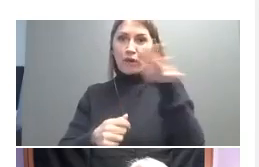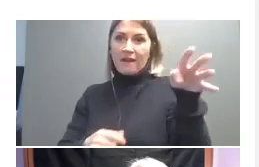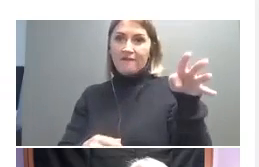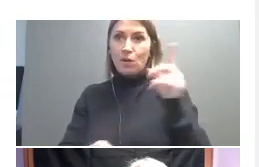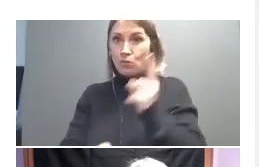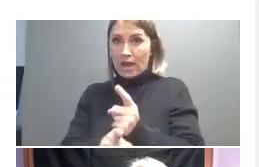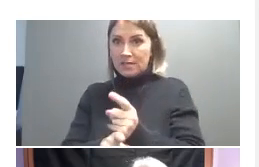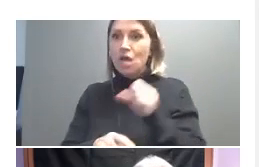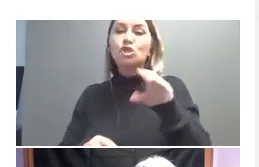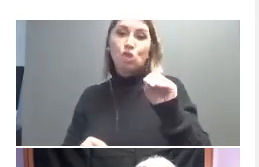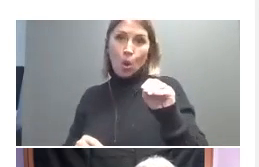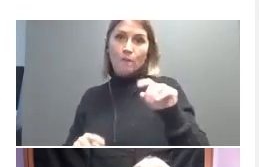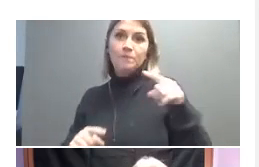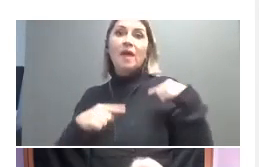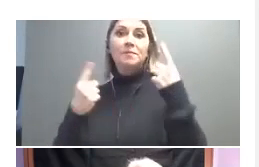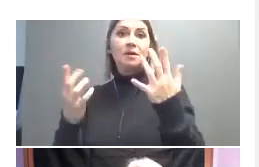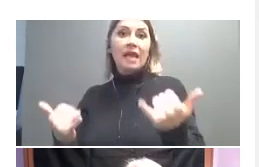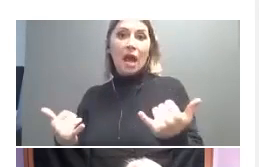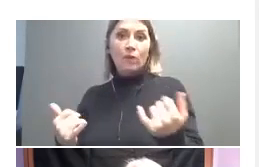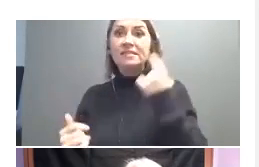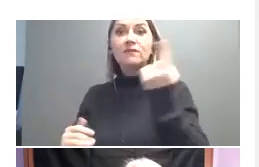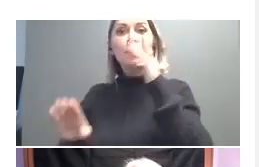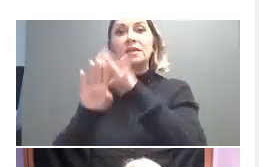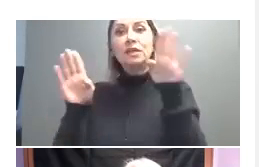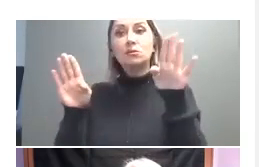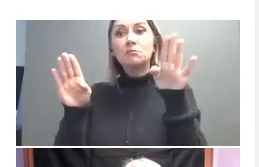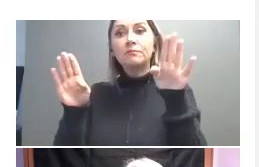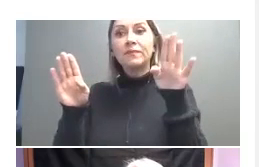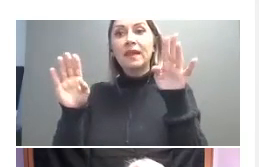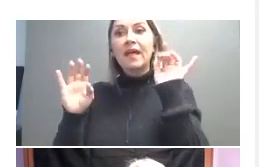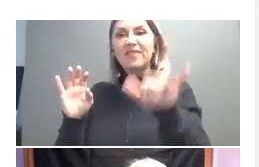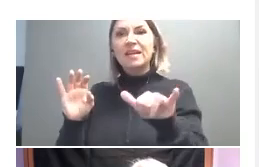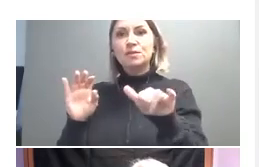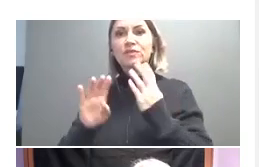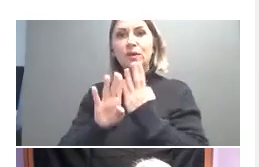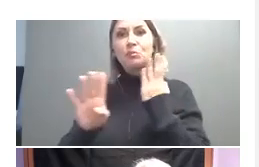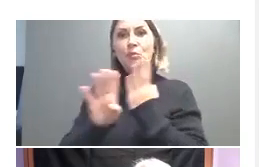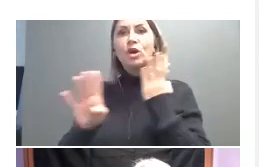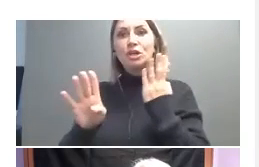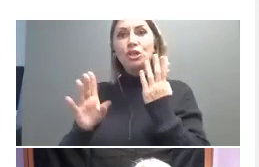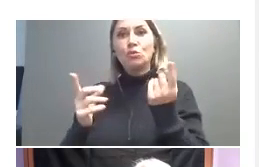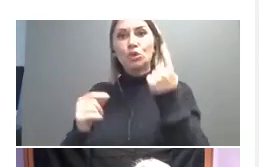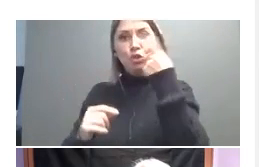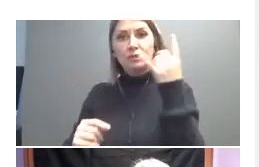right? So up to now, is everyone clear up to here? So this is what the priority queue would look like.